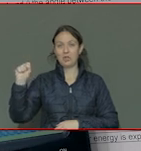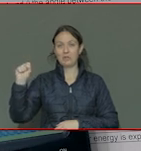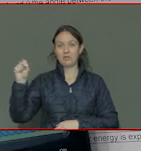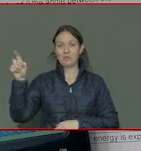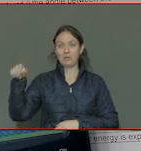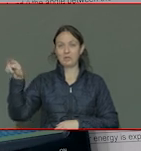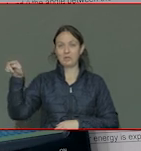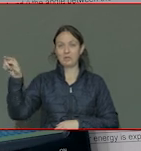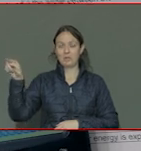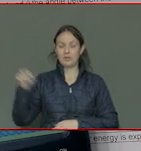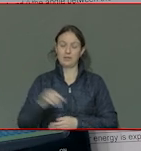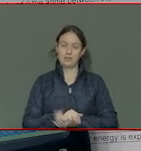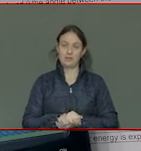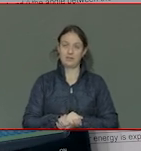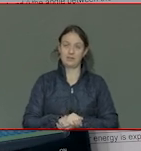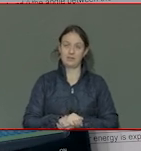theta.